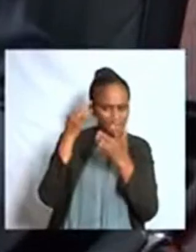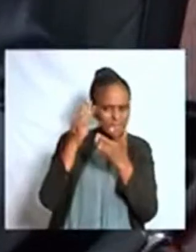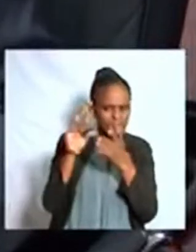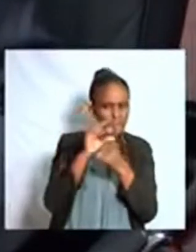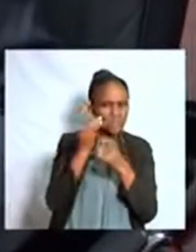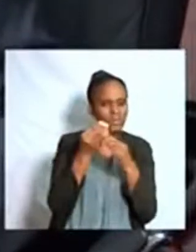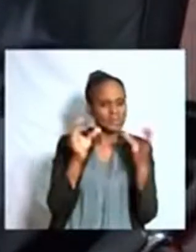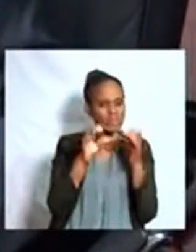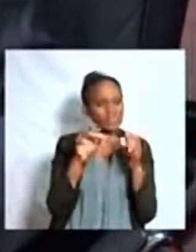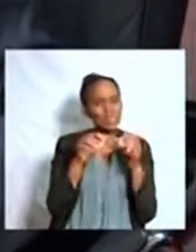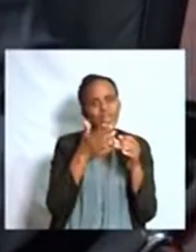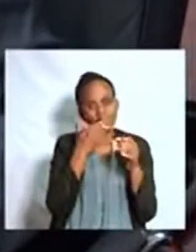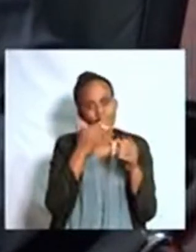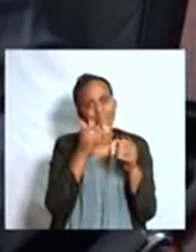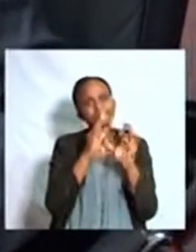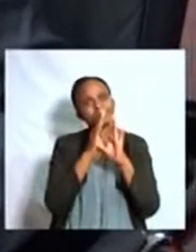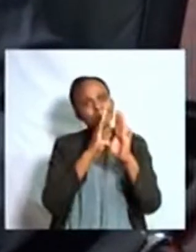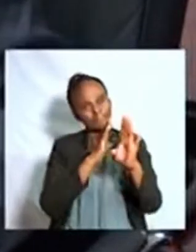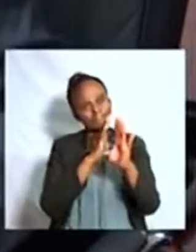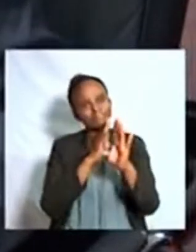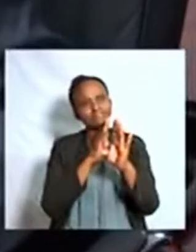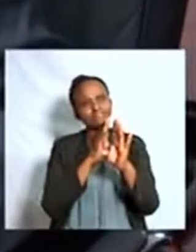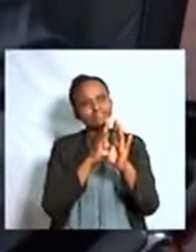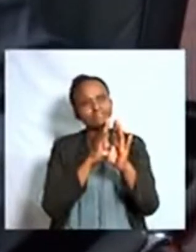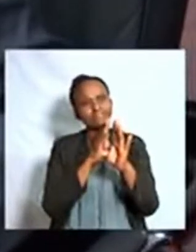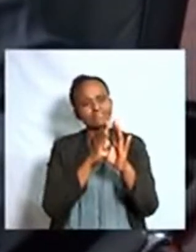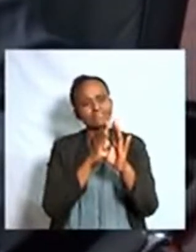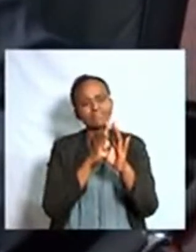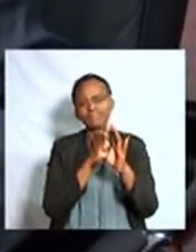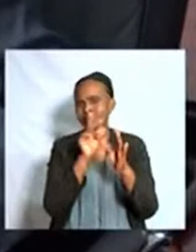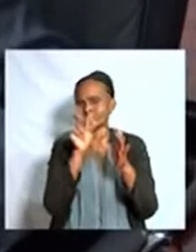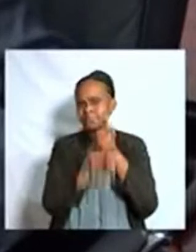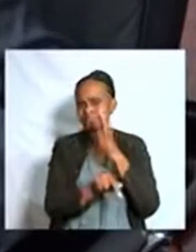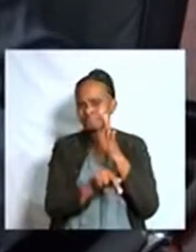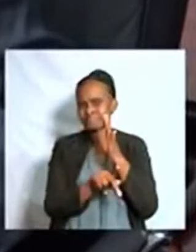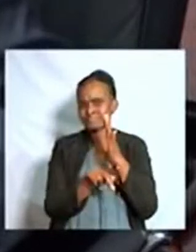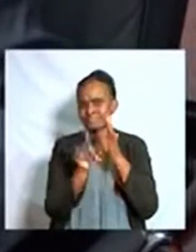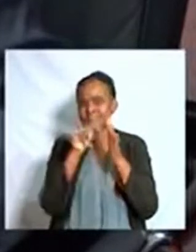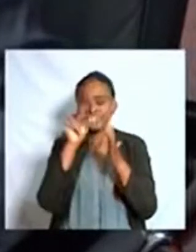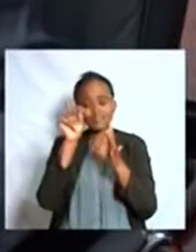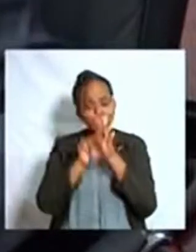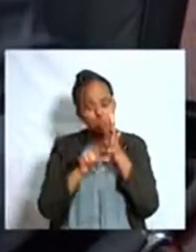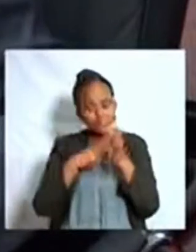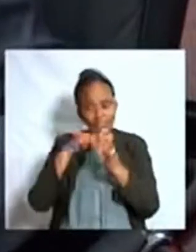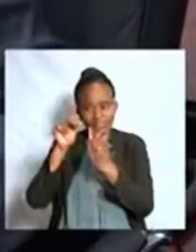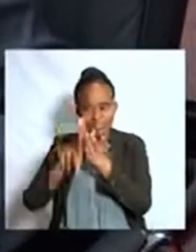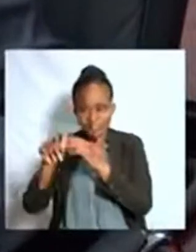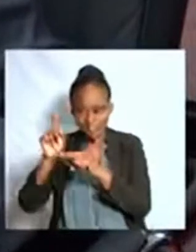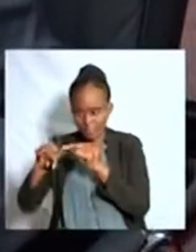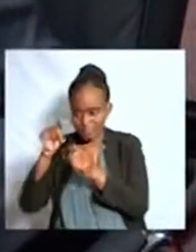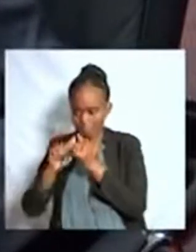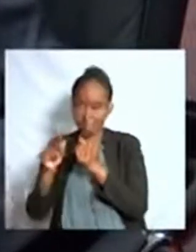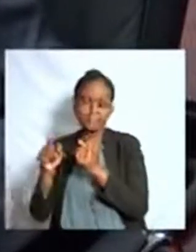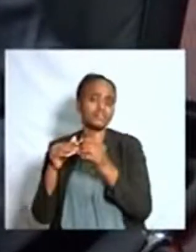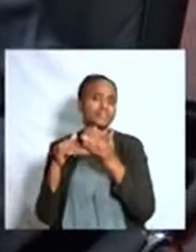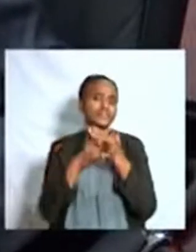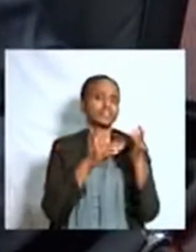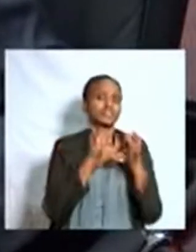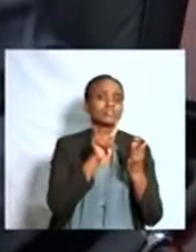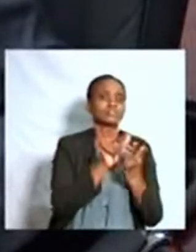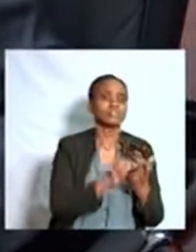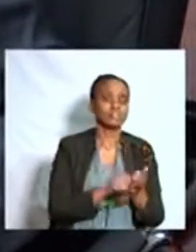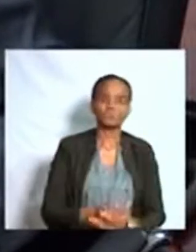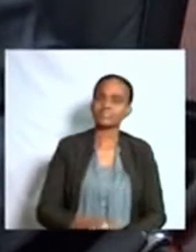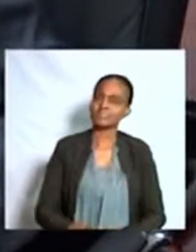secretary. They tell you let's queue, then you go and let's queue. You don't. I cannot queue because it's against the